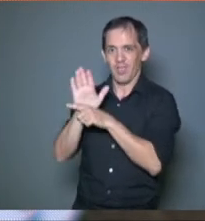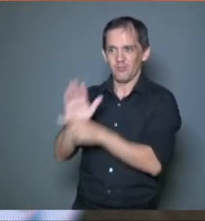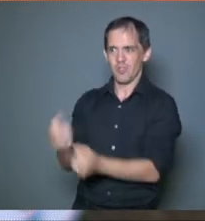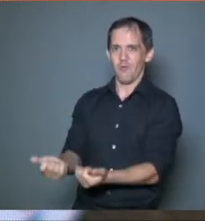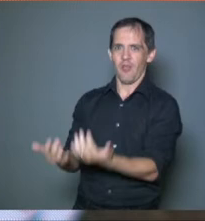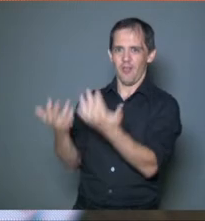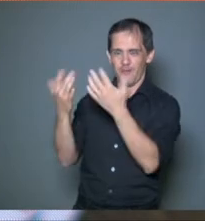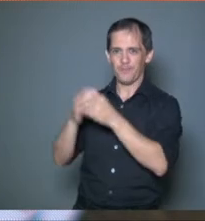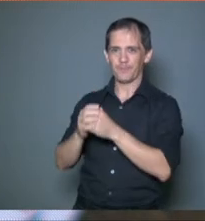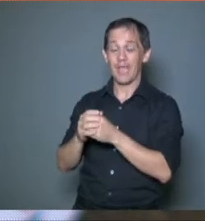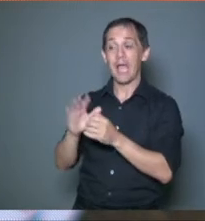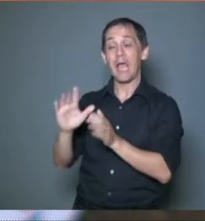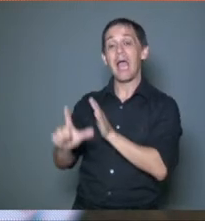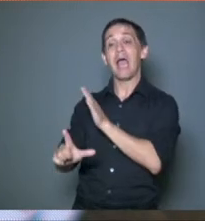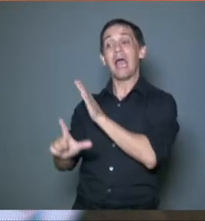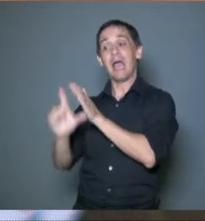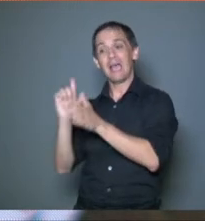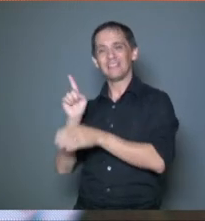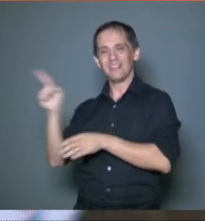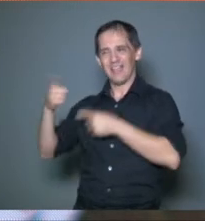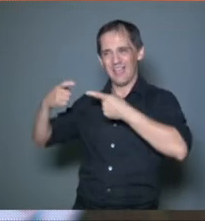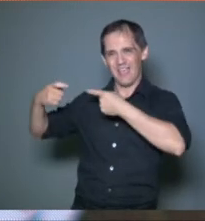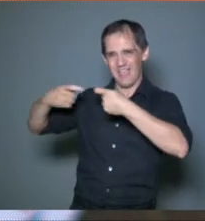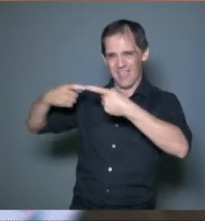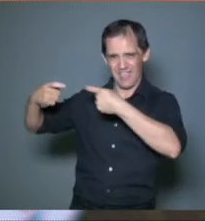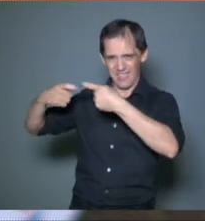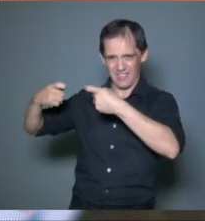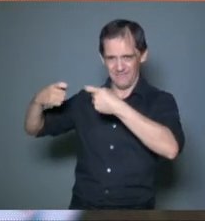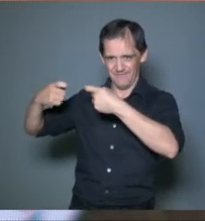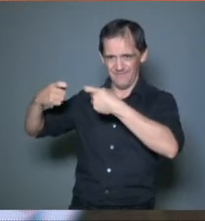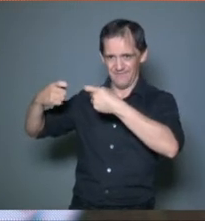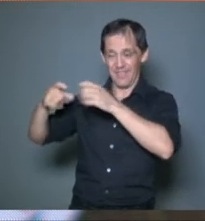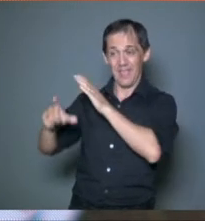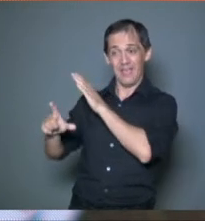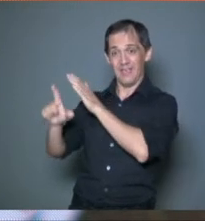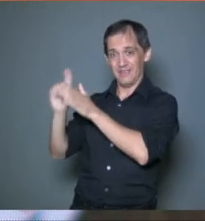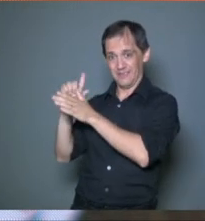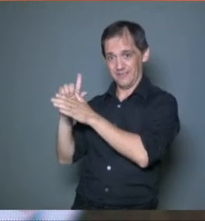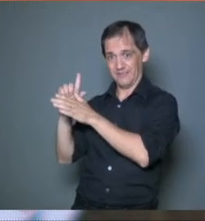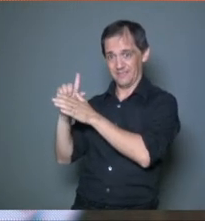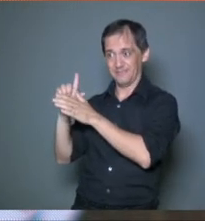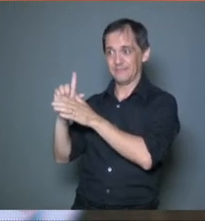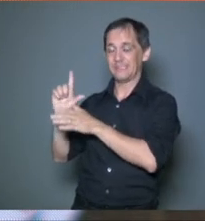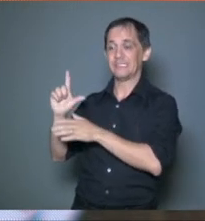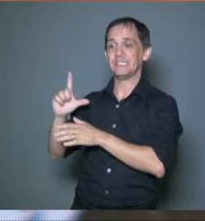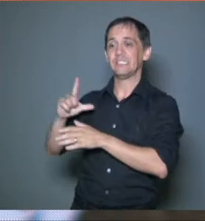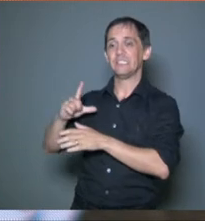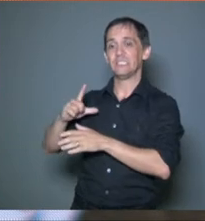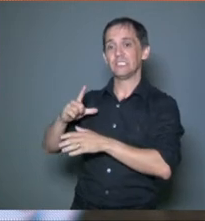demand and price. That was affecting demand. Now we have a third variable,